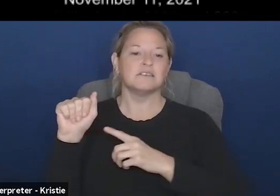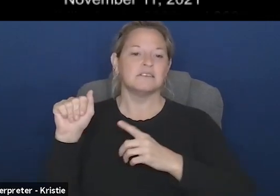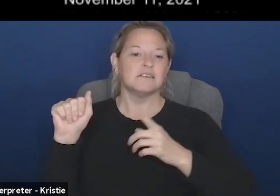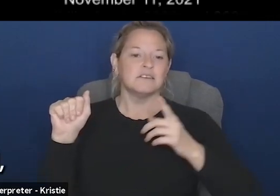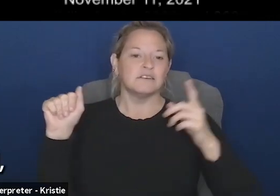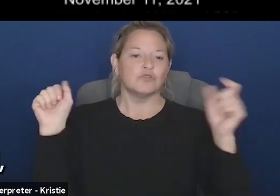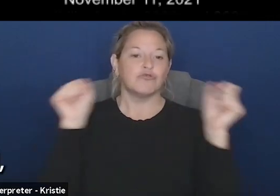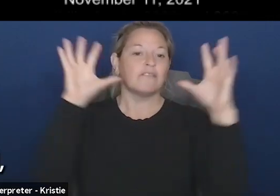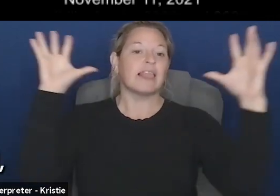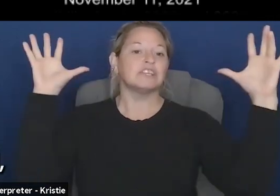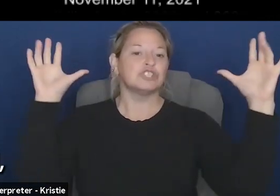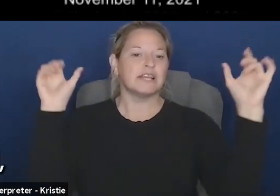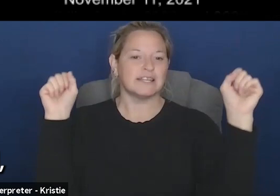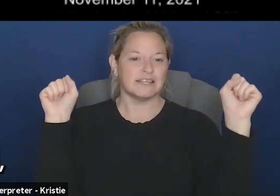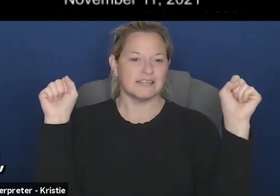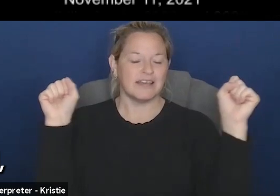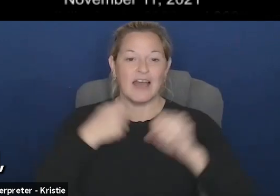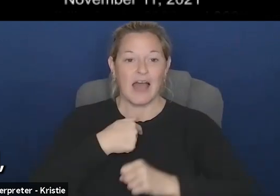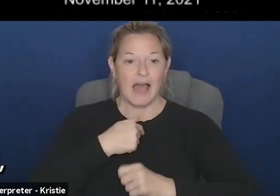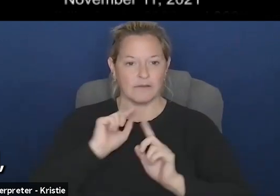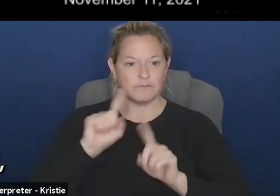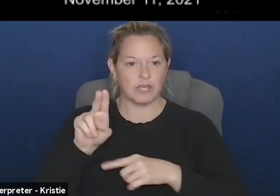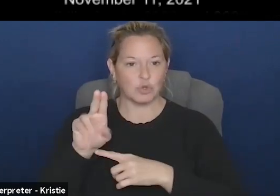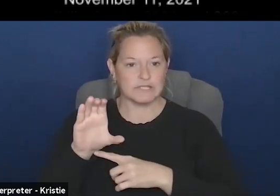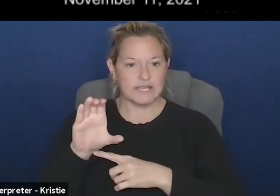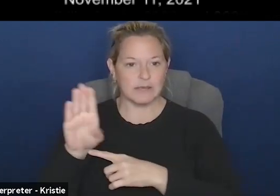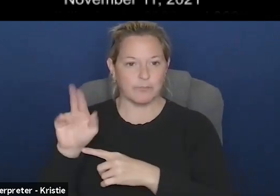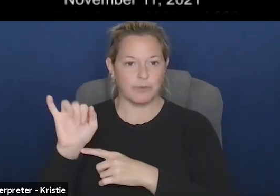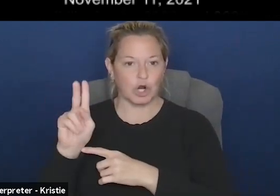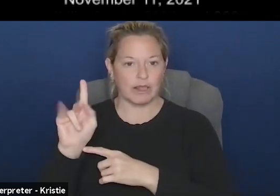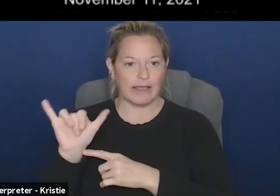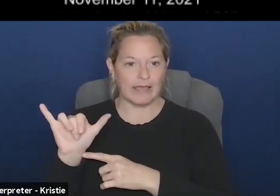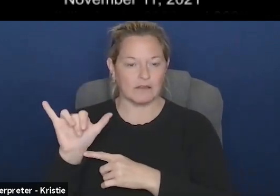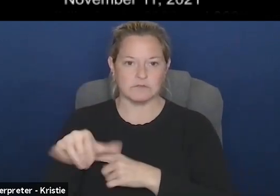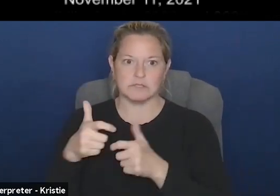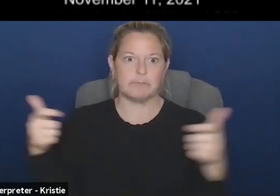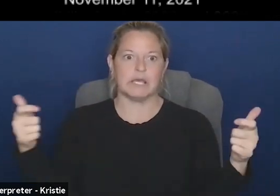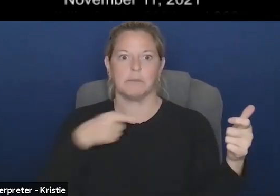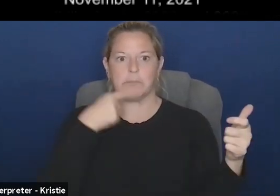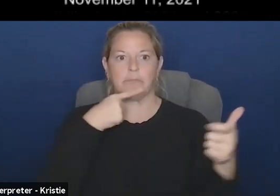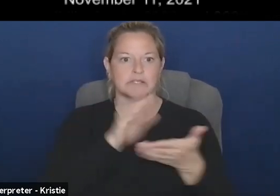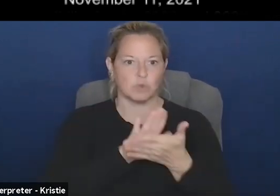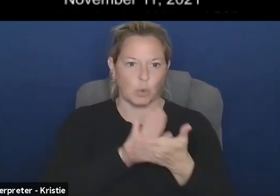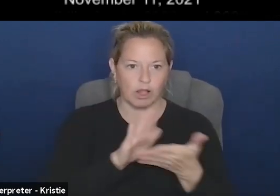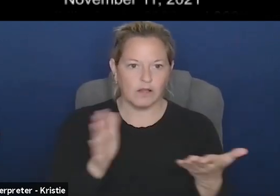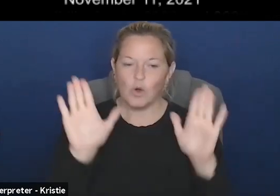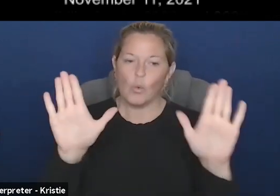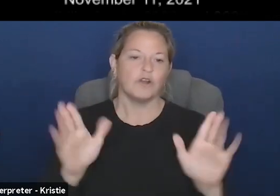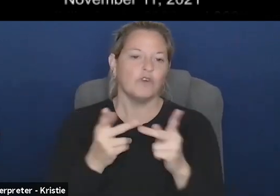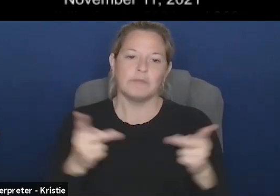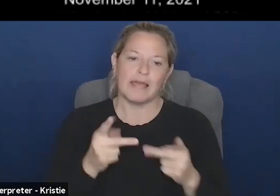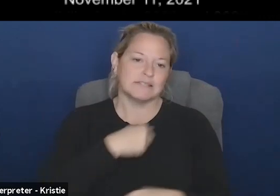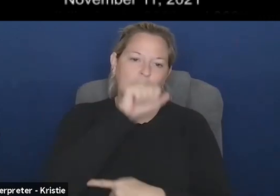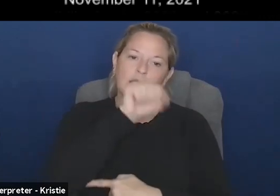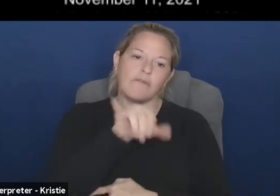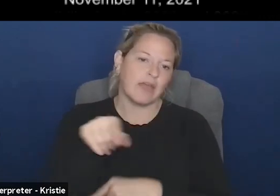UC Berkeley. UC Berkeley is a gigantic public school, wonderful place. I completely love it. I did my